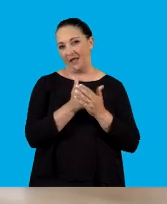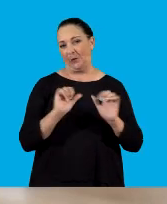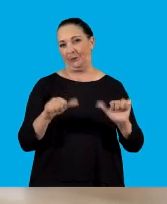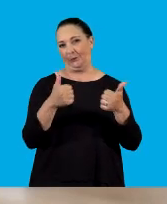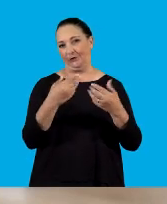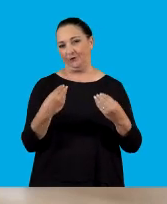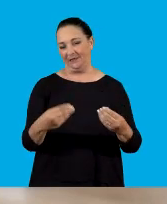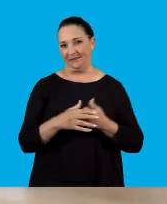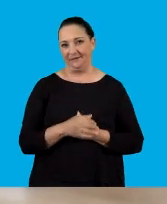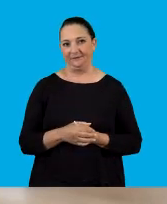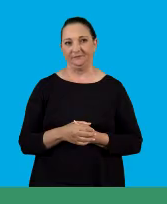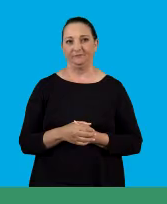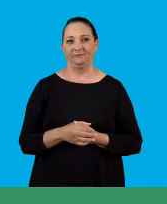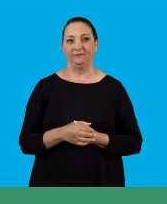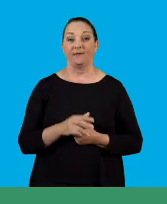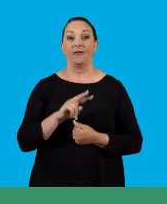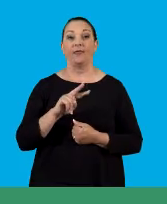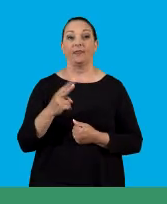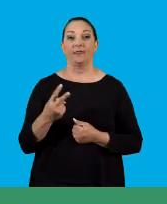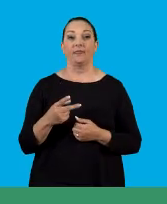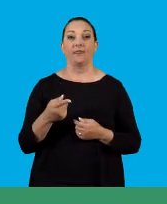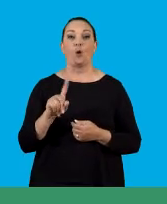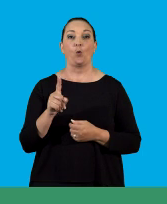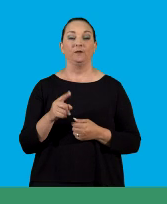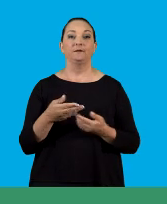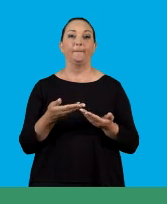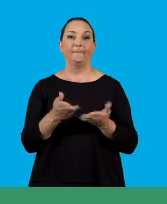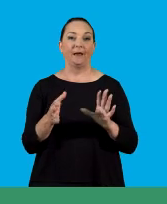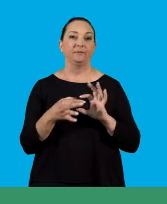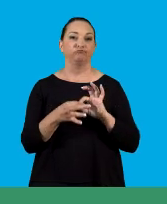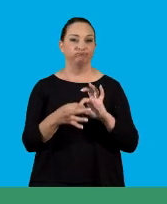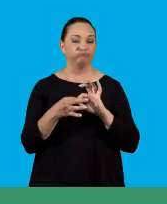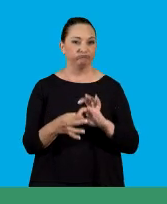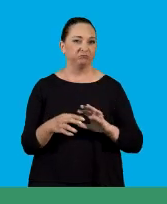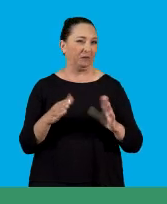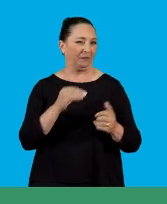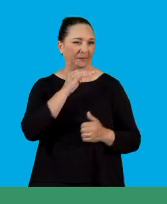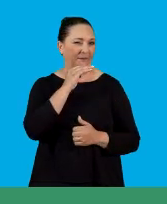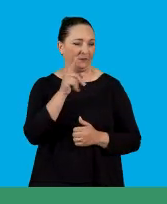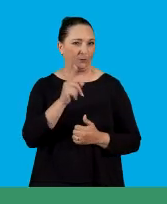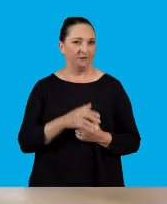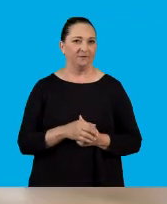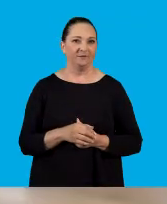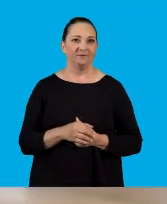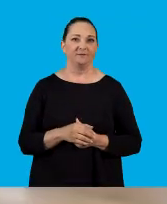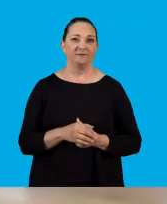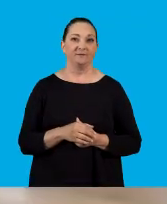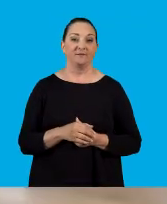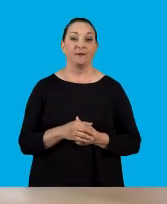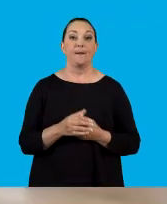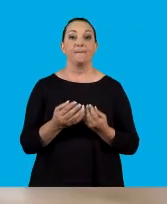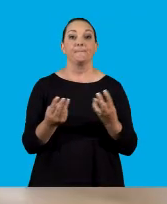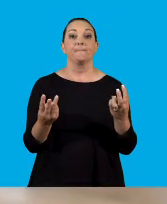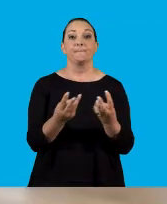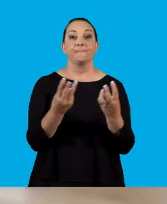the success. And then another function we have is the public relation. What do we mean by the public relation? Public